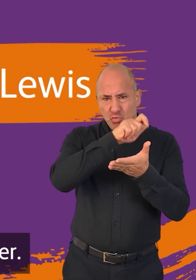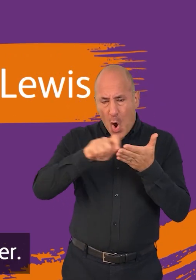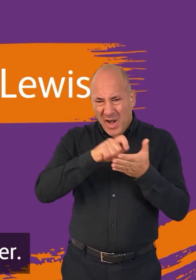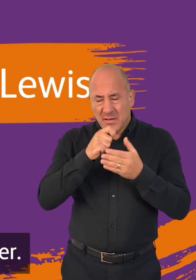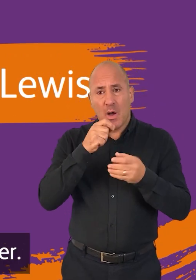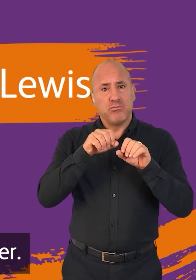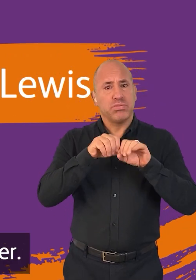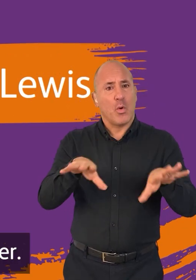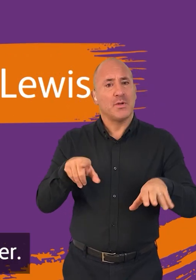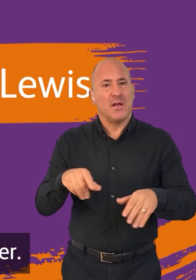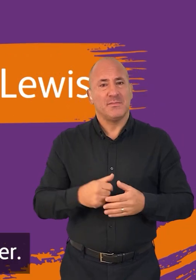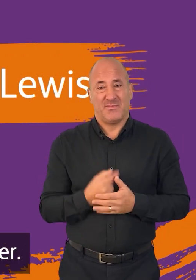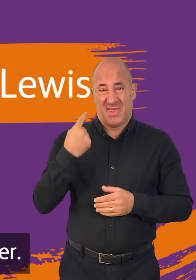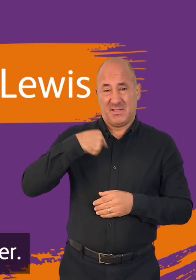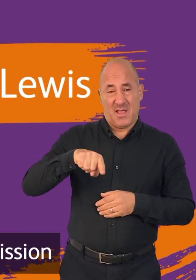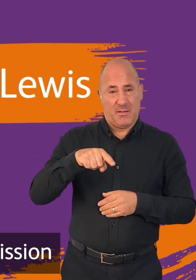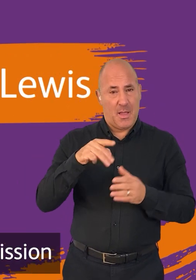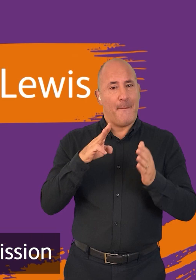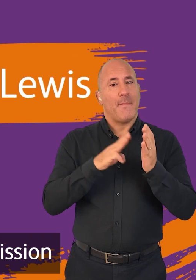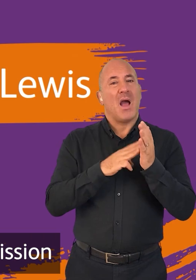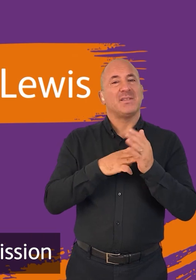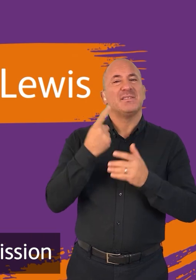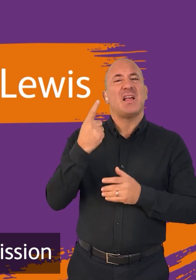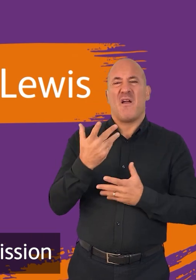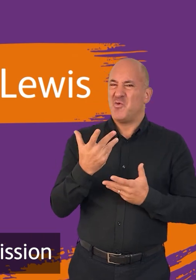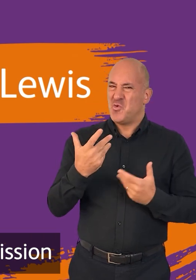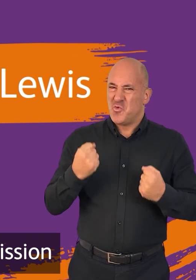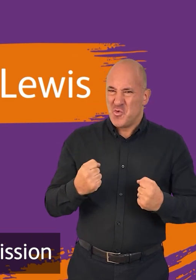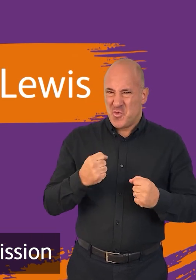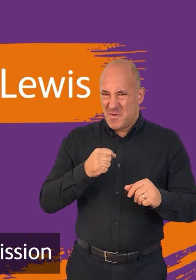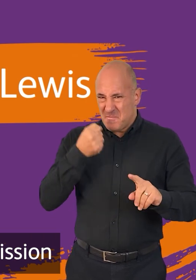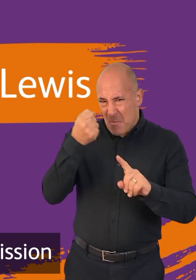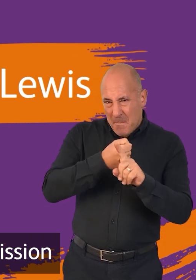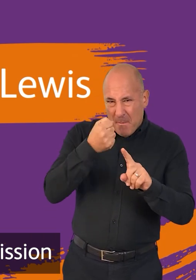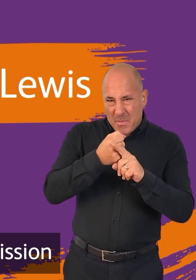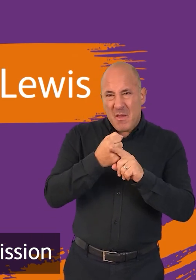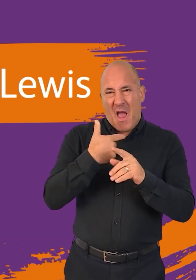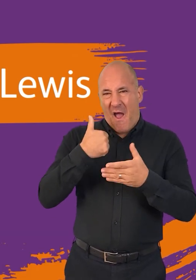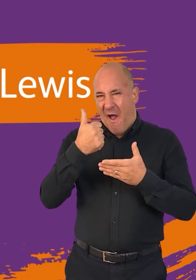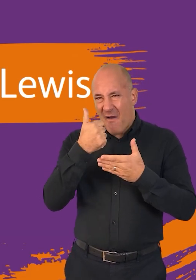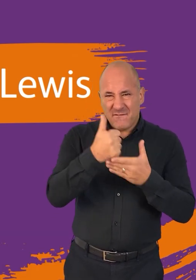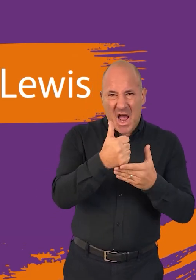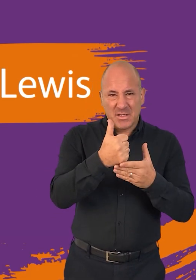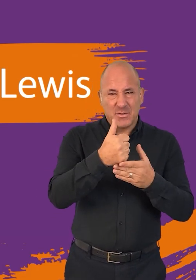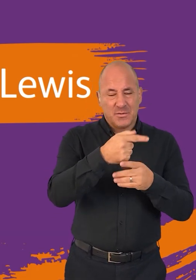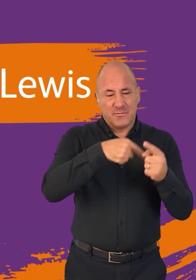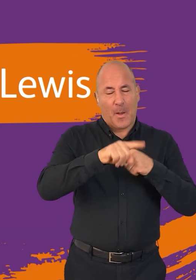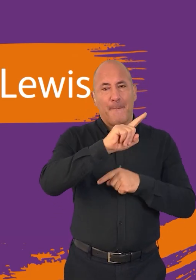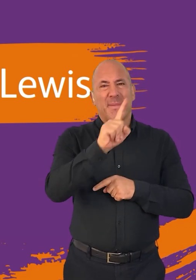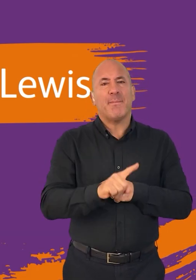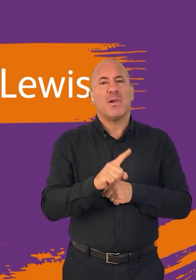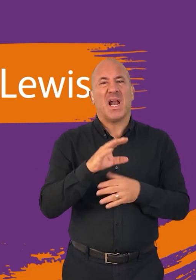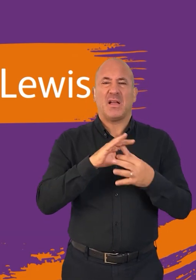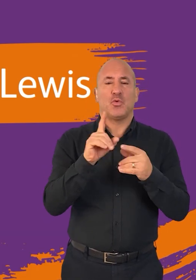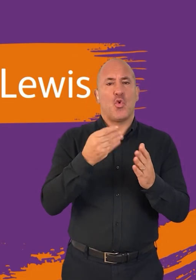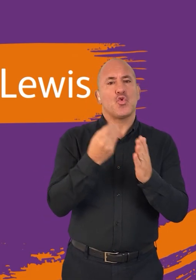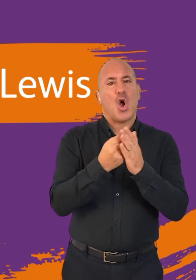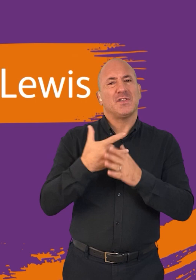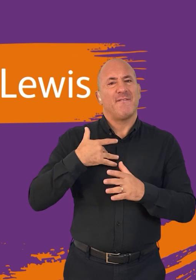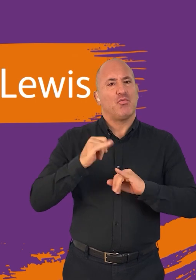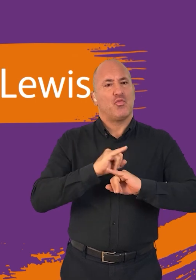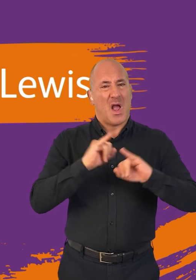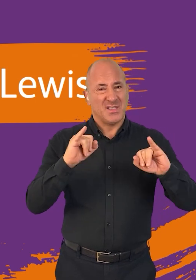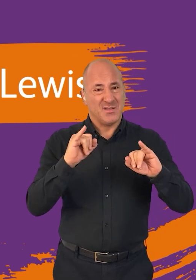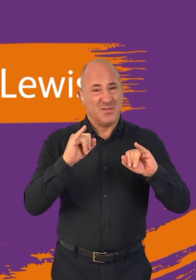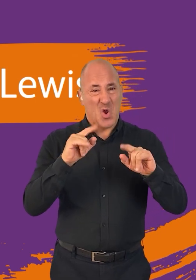Campaigner, journalist and broadcaster. This year, Martin Lewis has made it his mission to campaign and provide advice to people